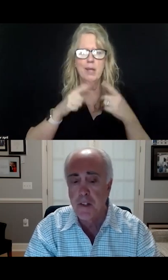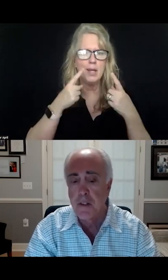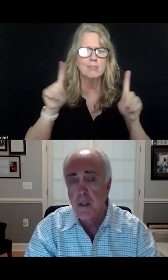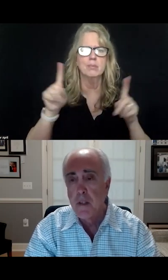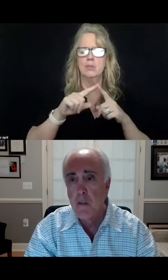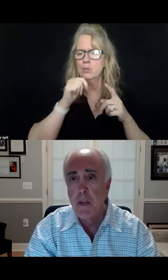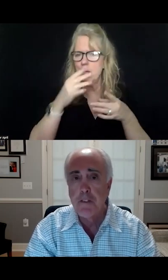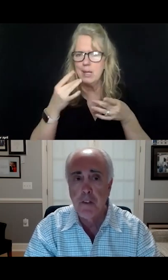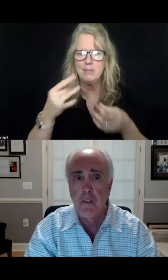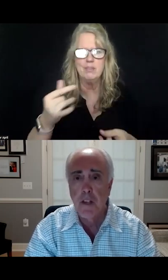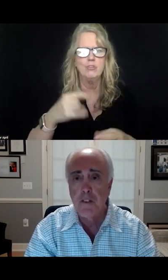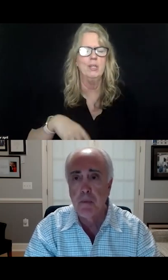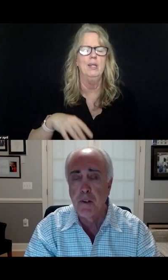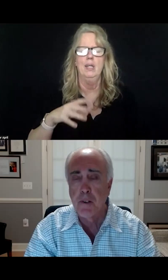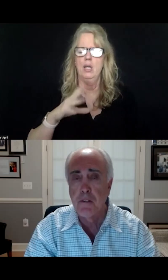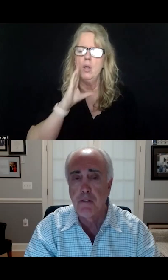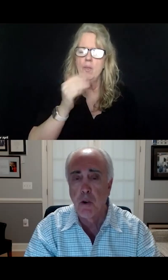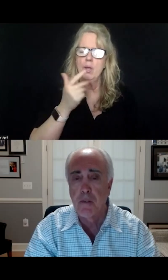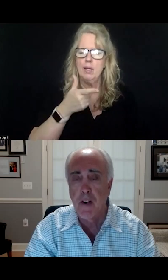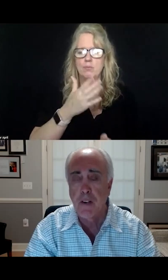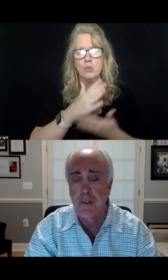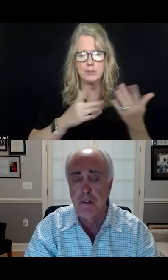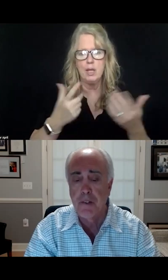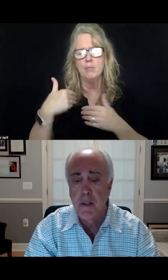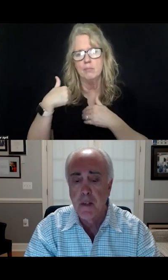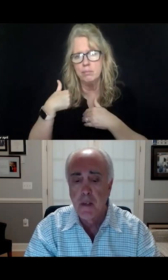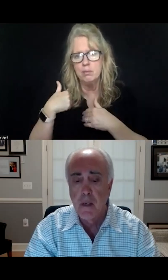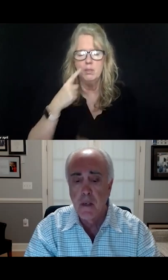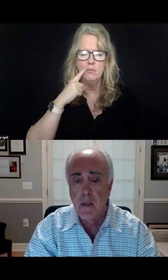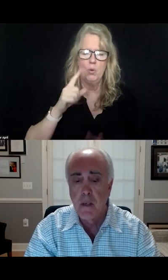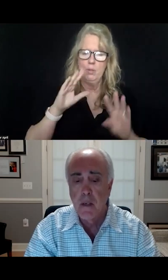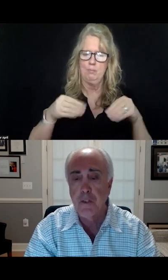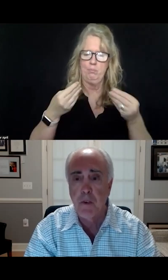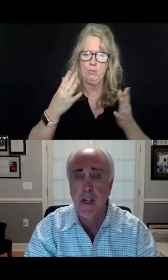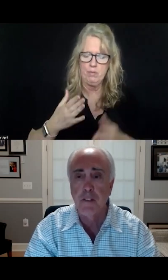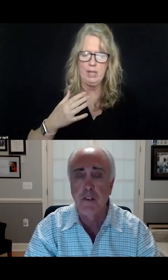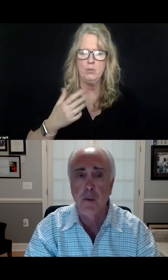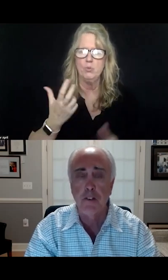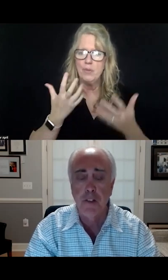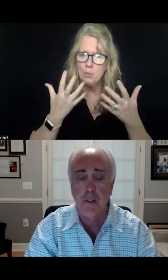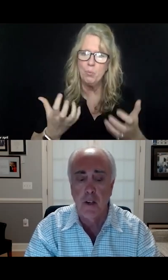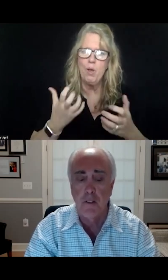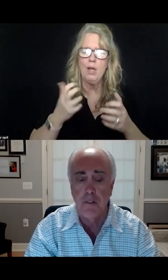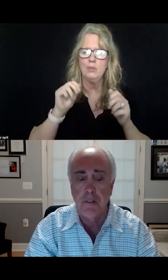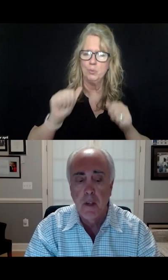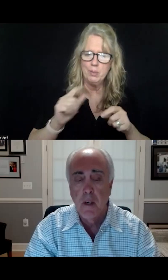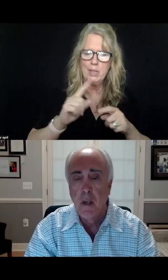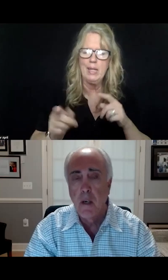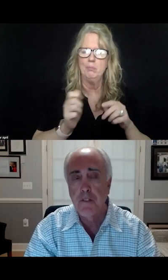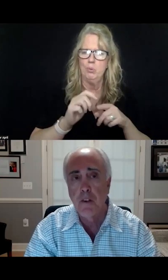processes that may serve as a burden for providers who wish to practice across state